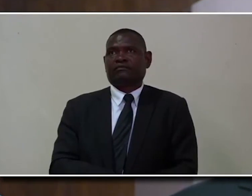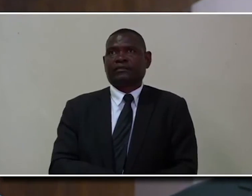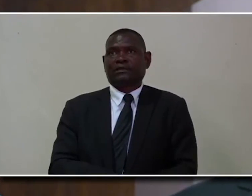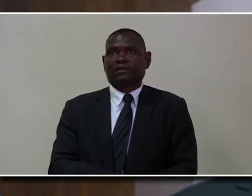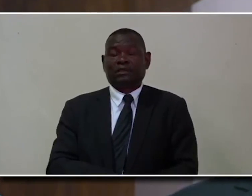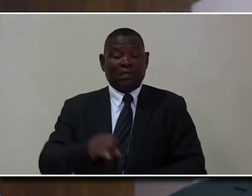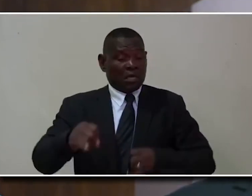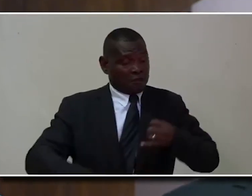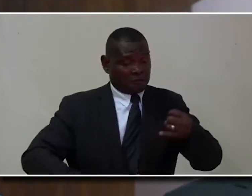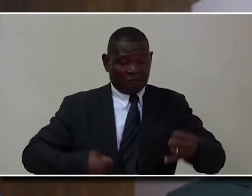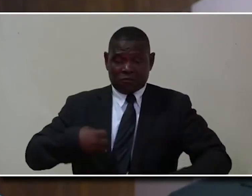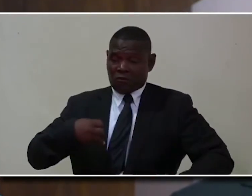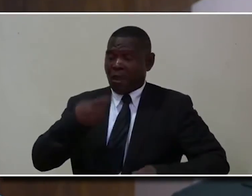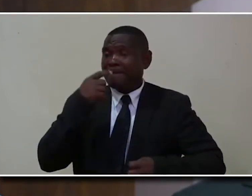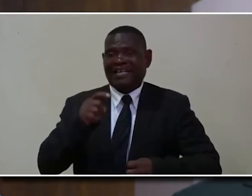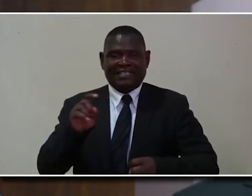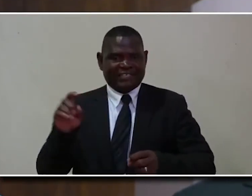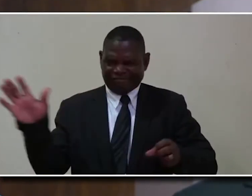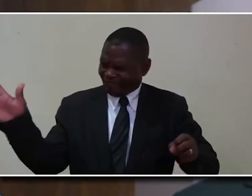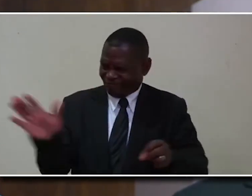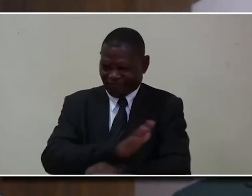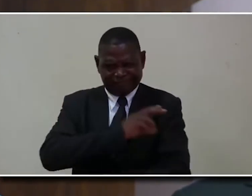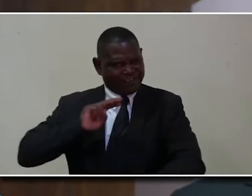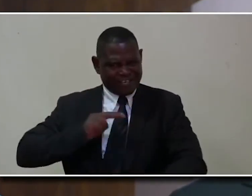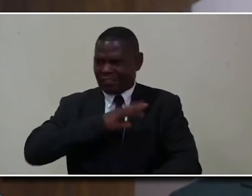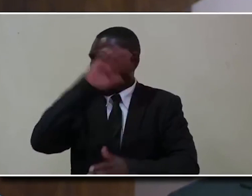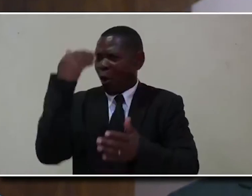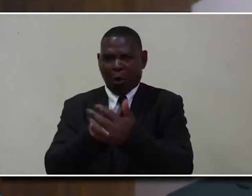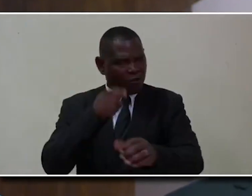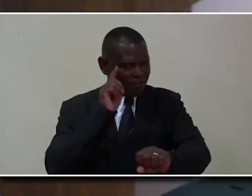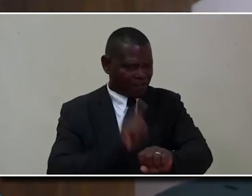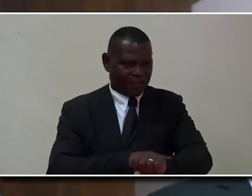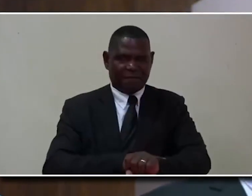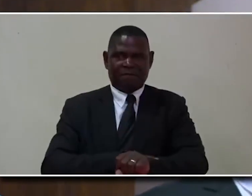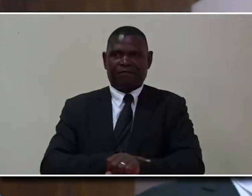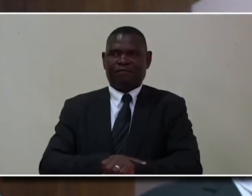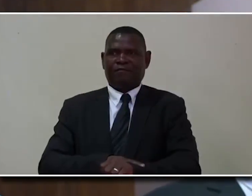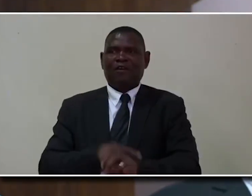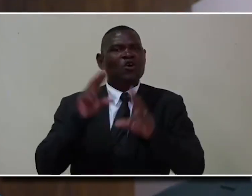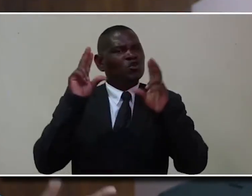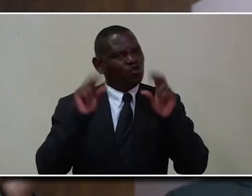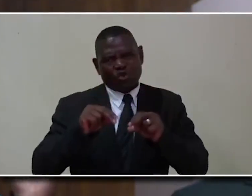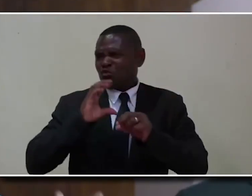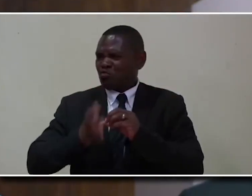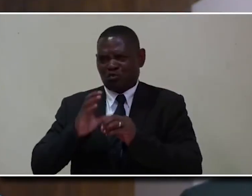must fill us always. Chikondwelero cheno kala chodzala mwa ife nthawi zonse. Irrespective of the circumstances that we may be passing through